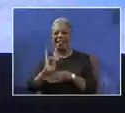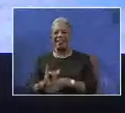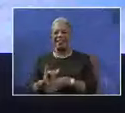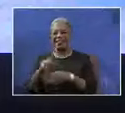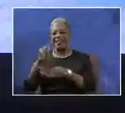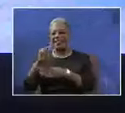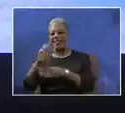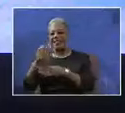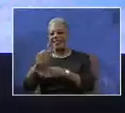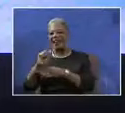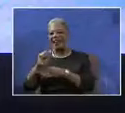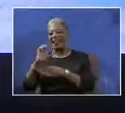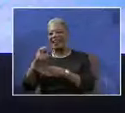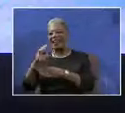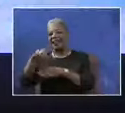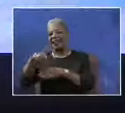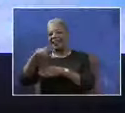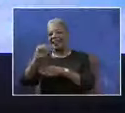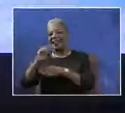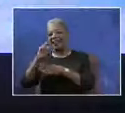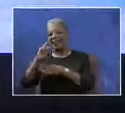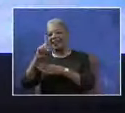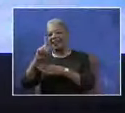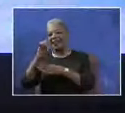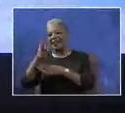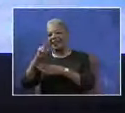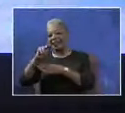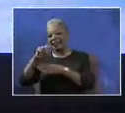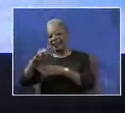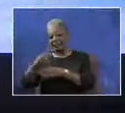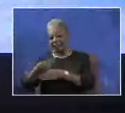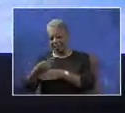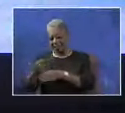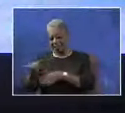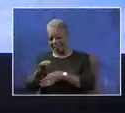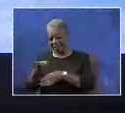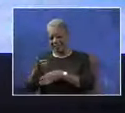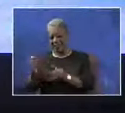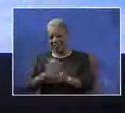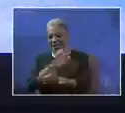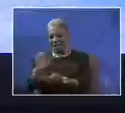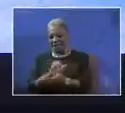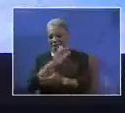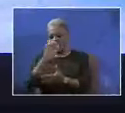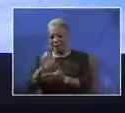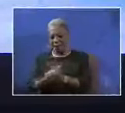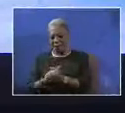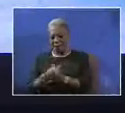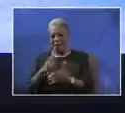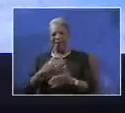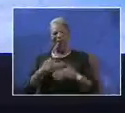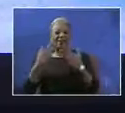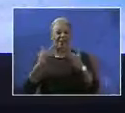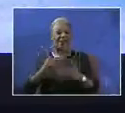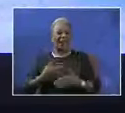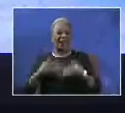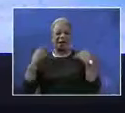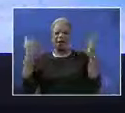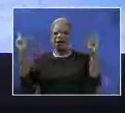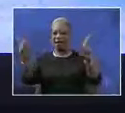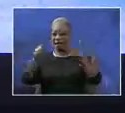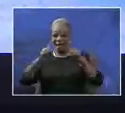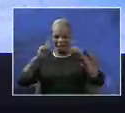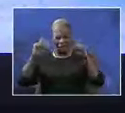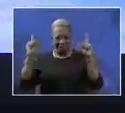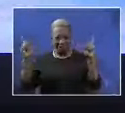and Vernita Spalding. Happy anniversary to you. I always